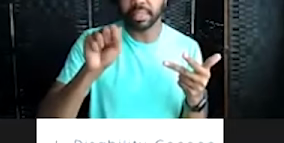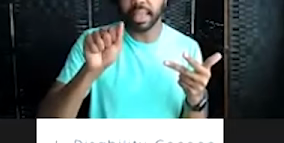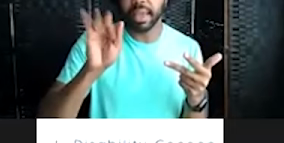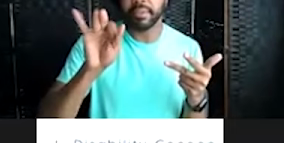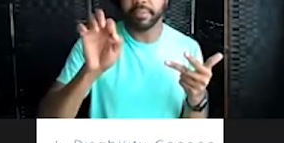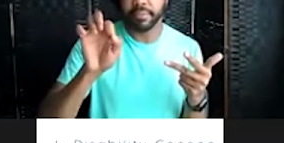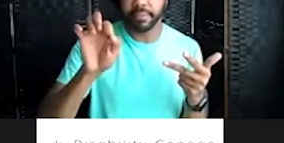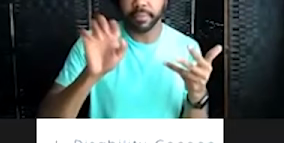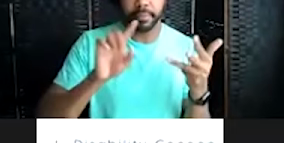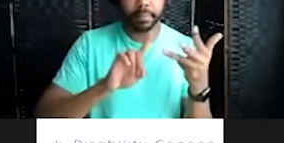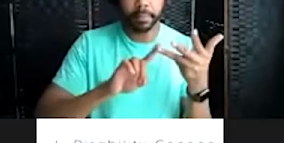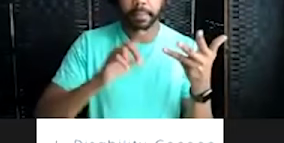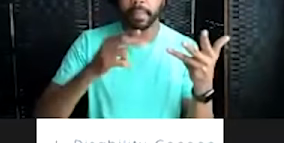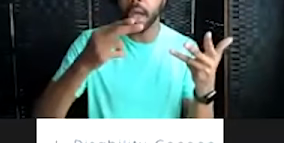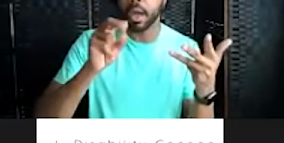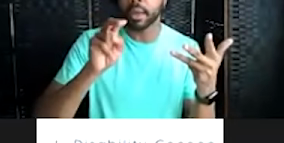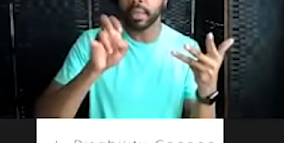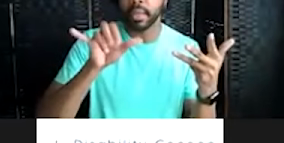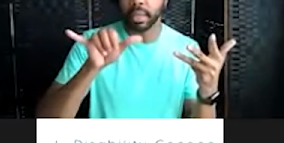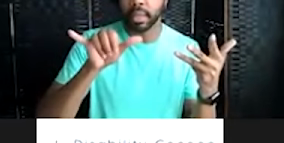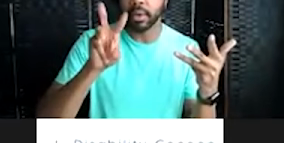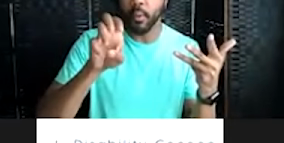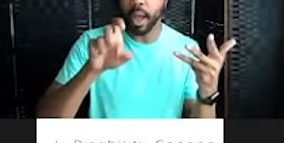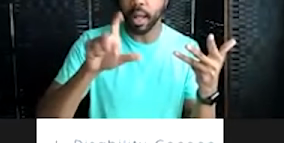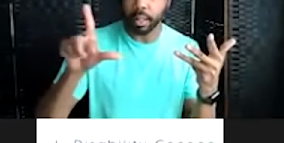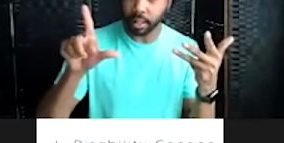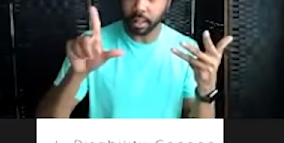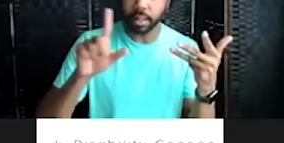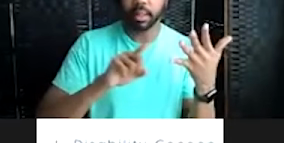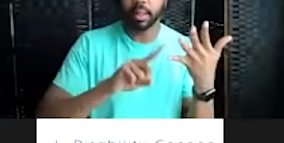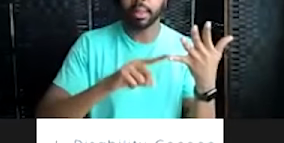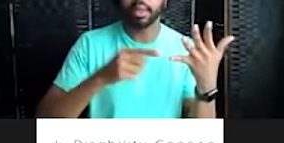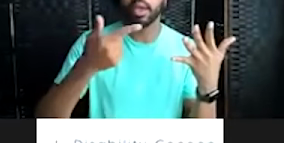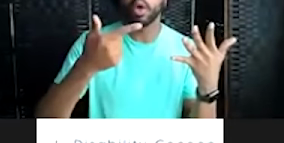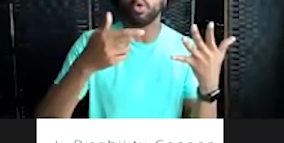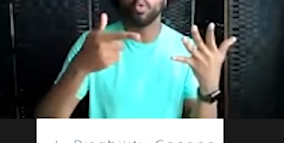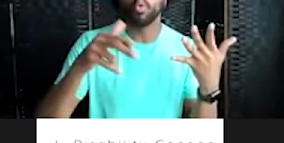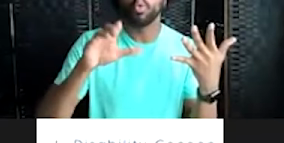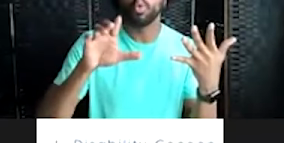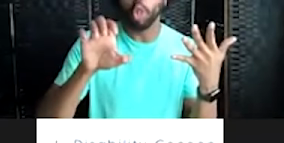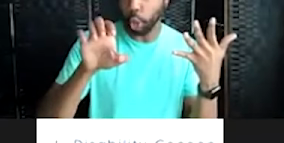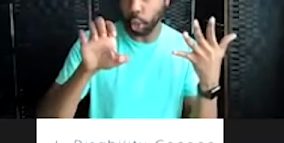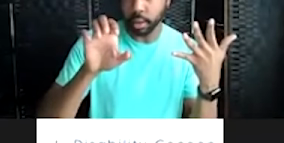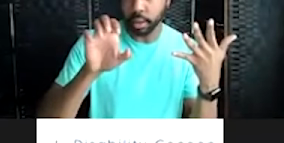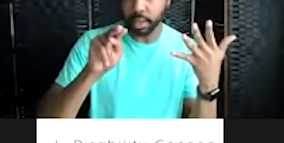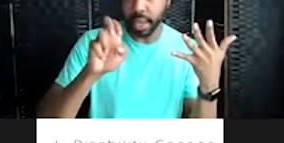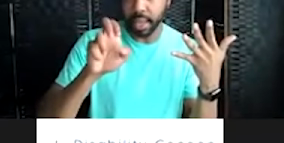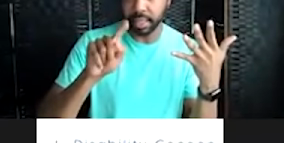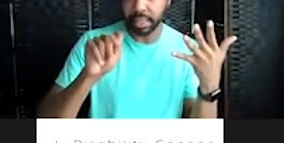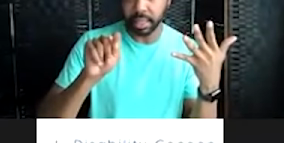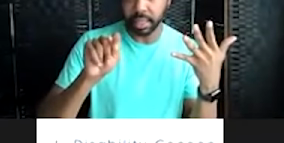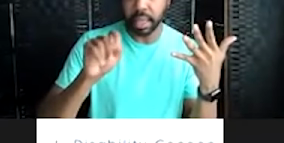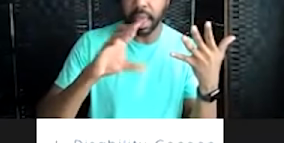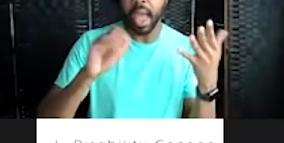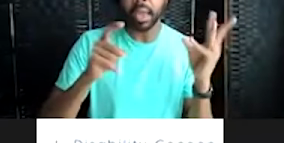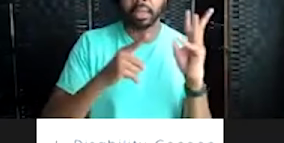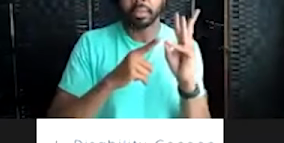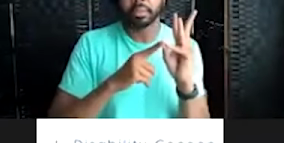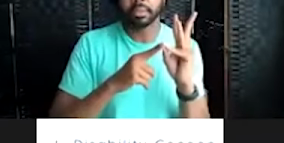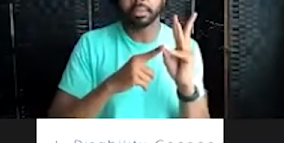Honeywell, and then Google Nest, and then Moen actually makes some sensors